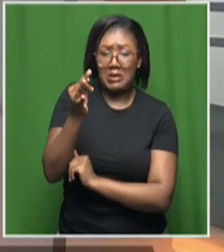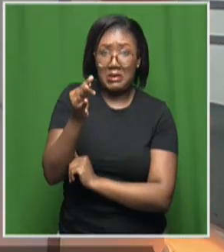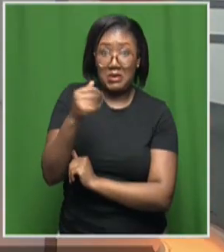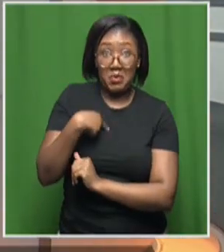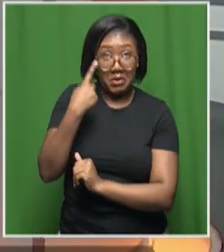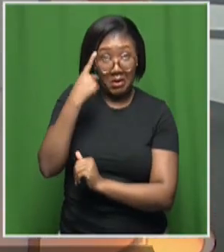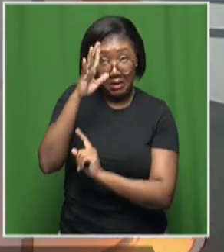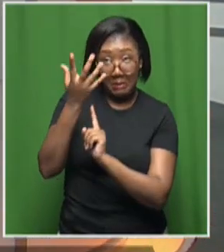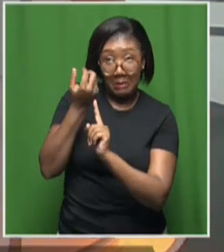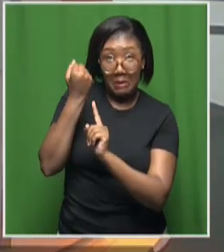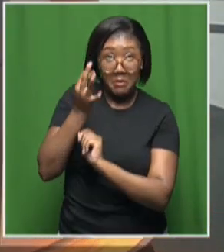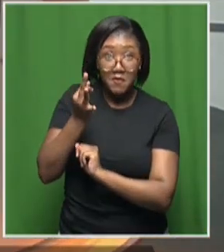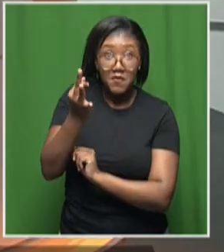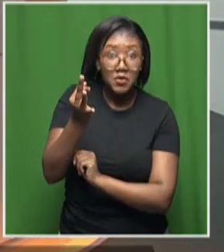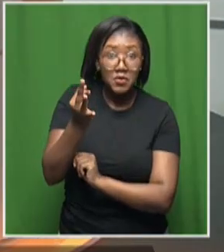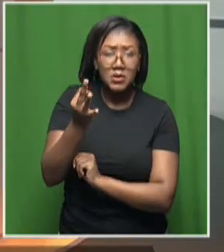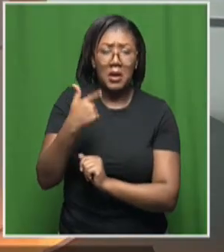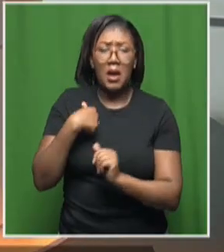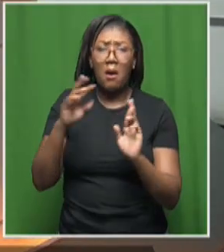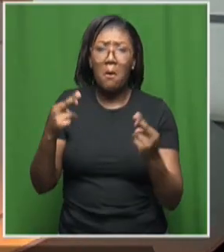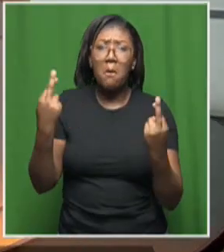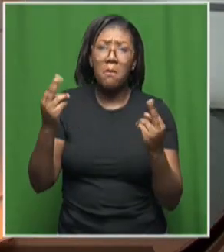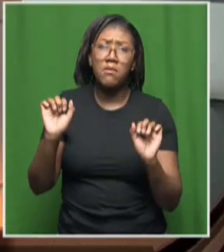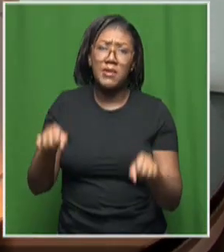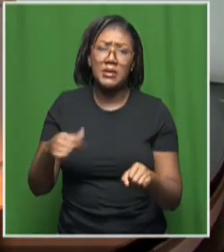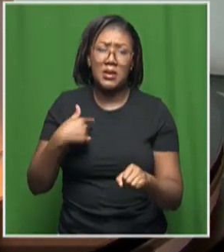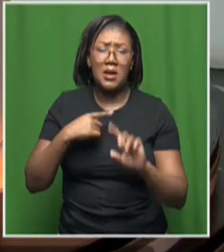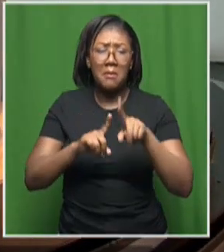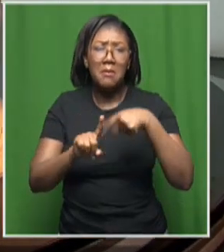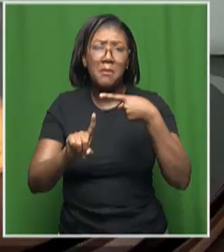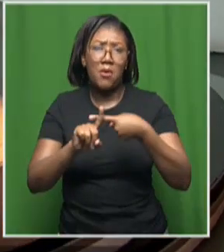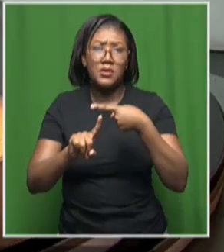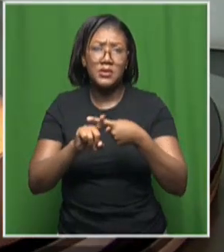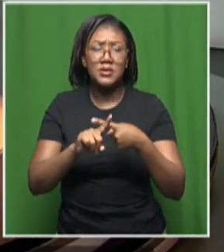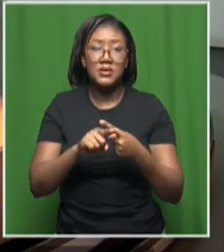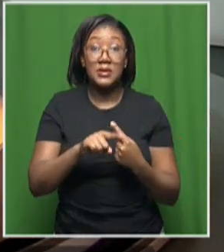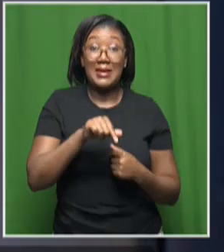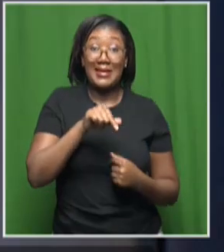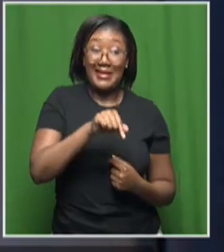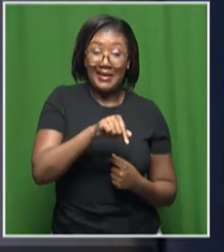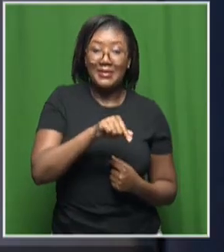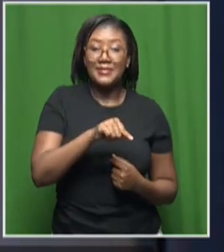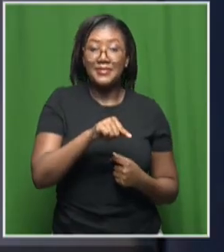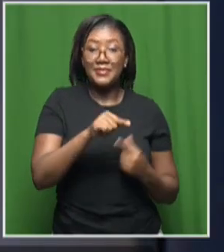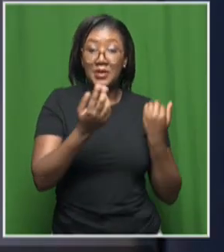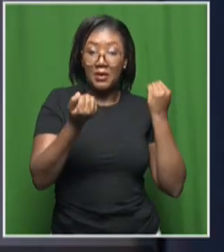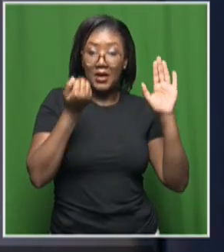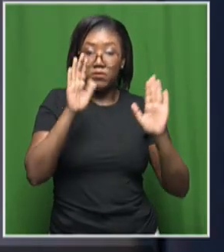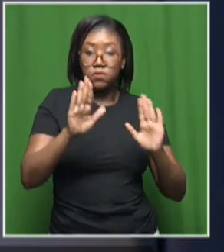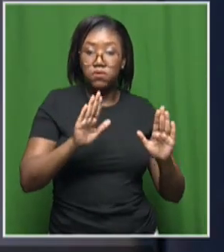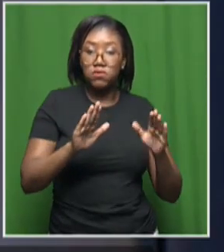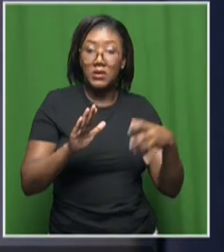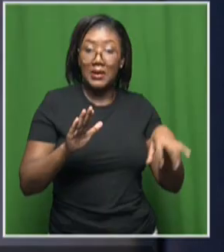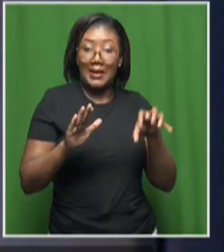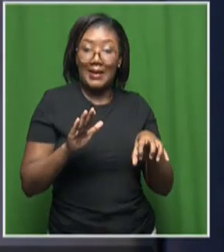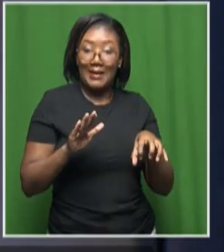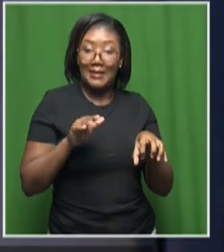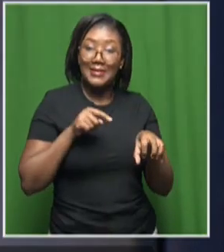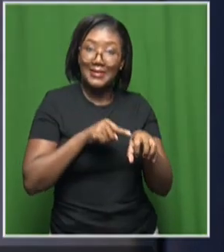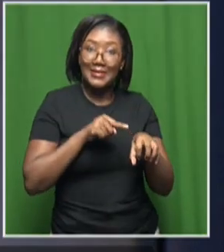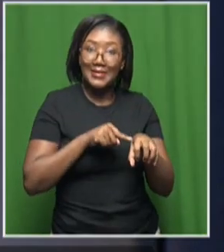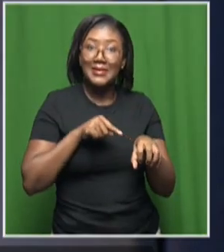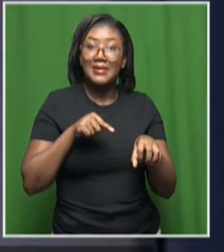point? What very continues hopeful, to give you hope? very hopeful. In fact, the gallery is partly sponsoring a